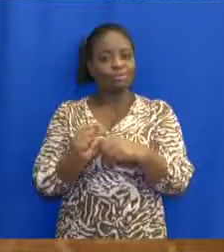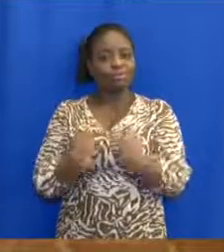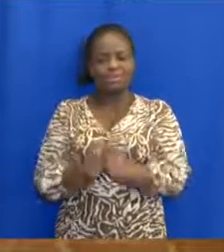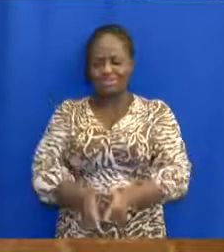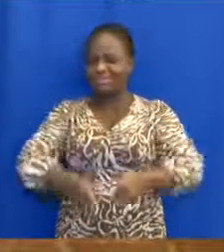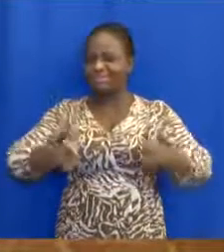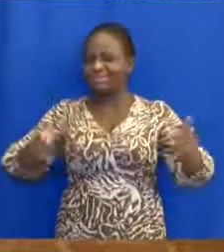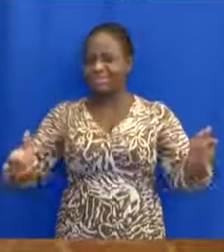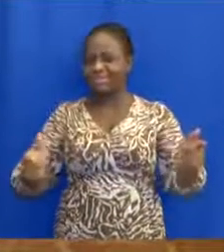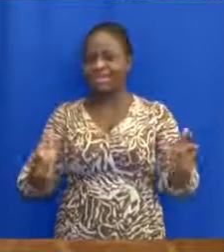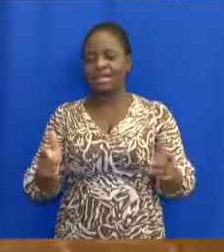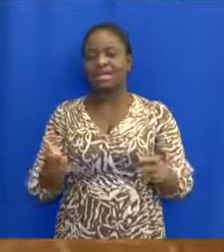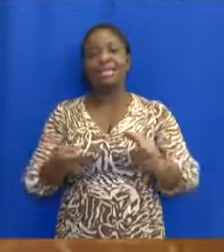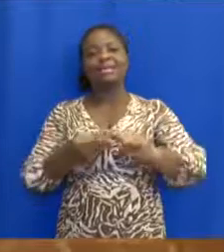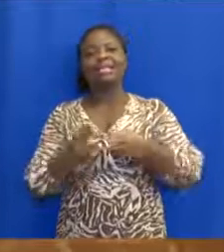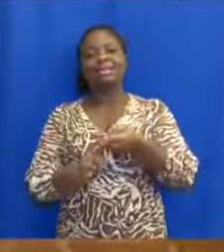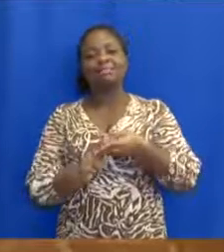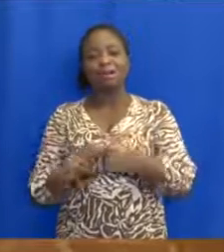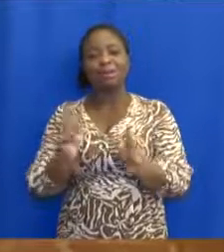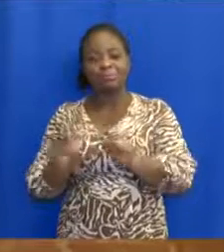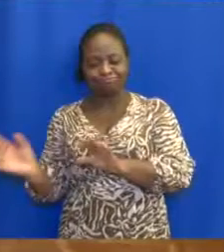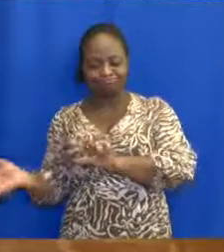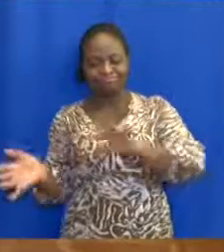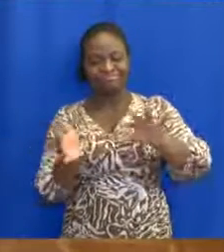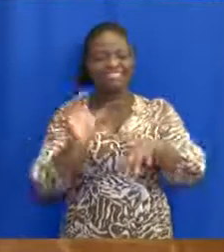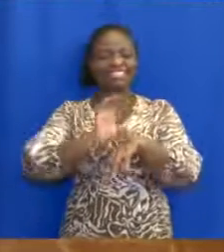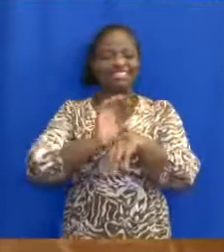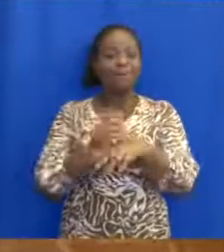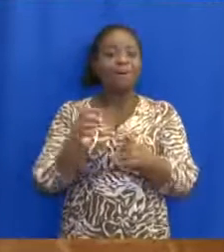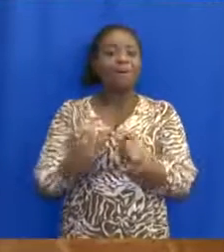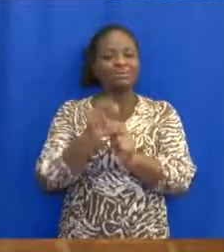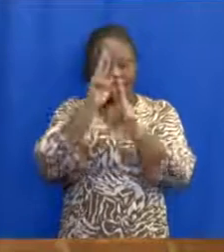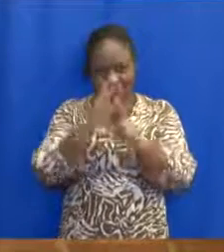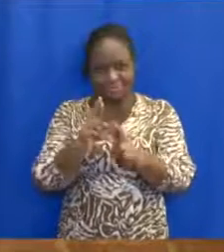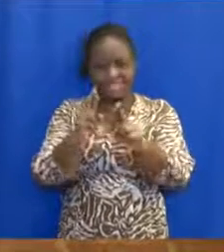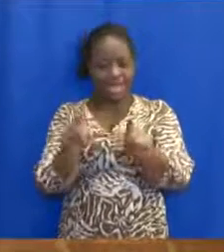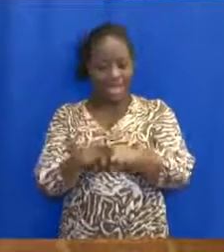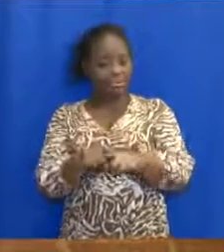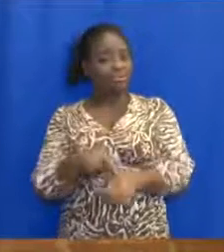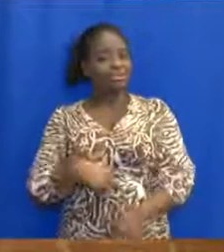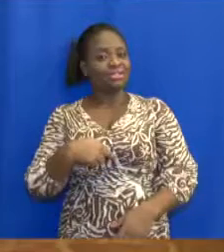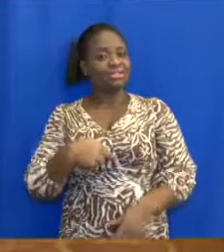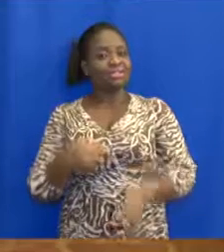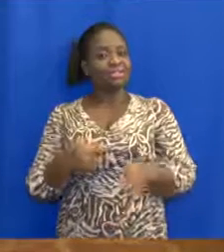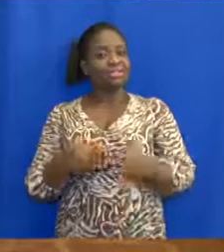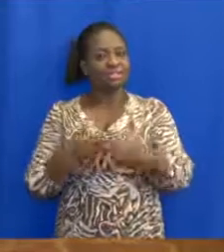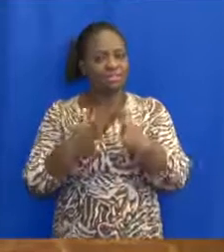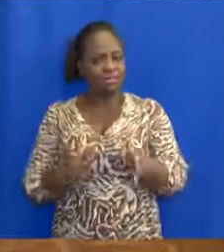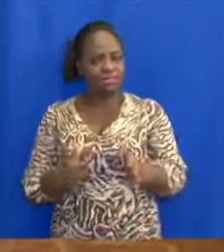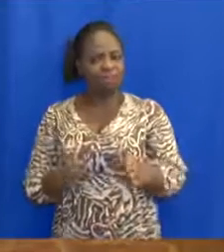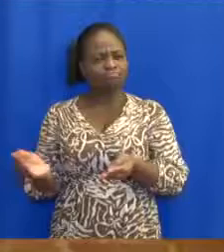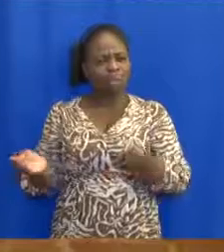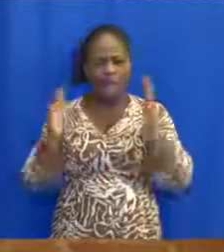of congregants likely to return for worship, I would respectfully ask the religious leaders to pay even